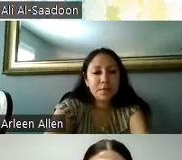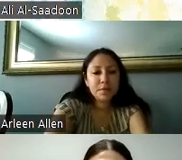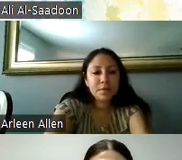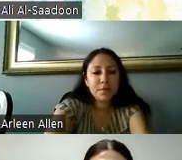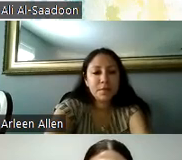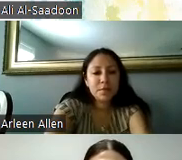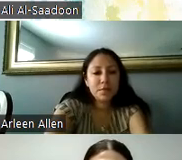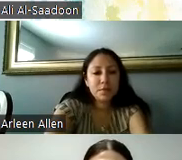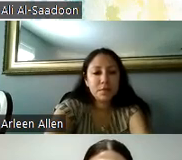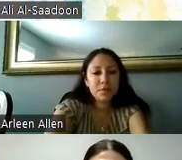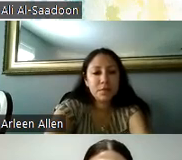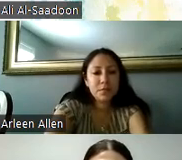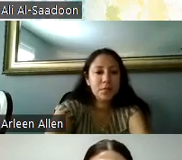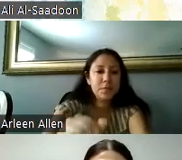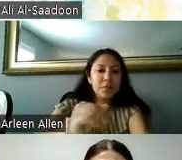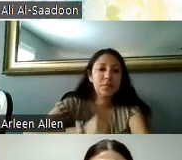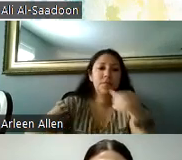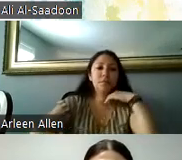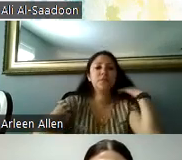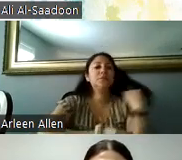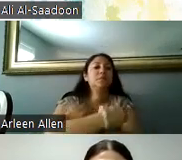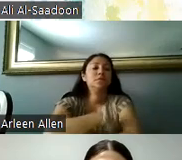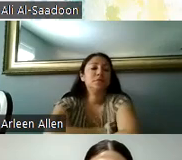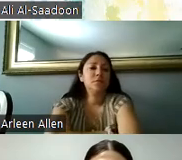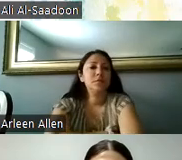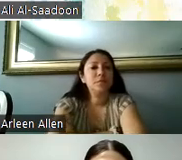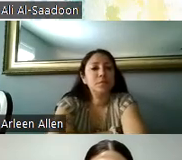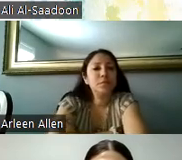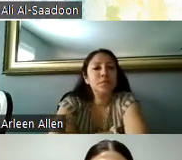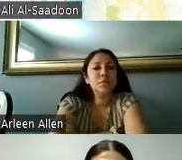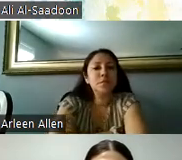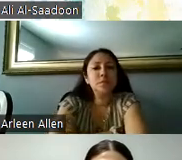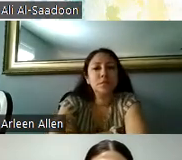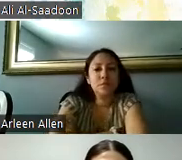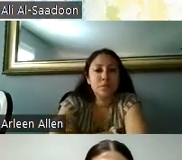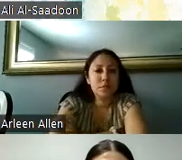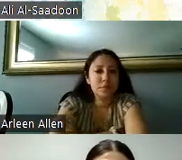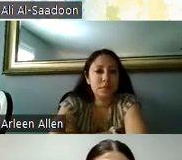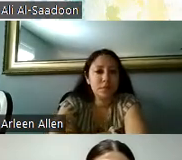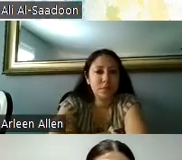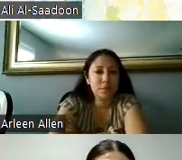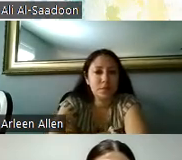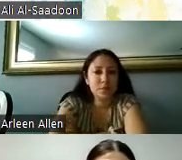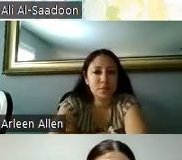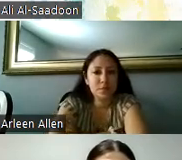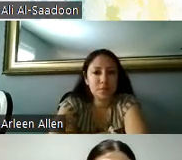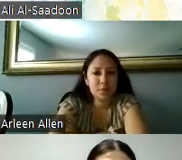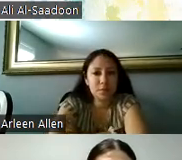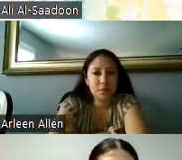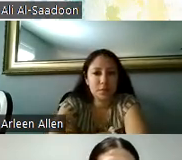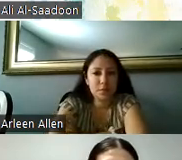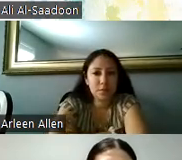LGBTQ youth population in the United States. So 3.2 million of youth aged 13 to 17 identify as